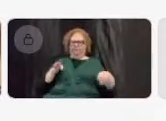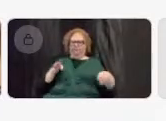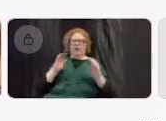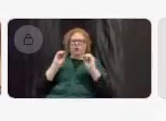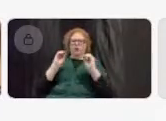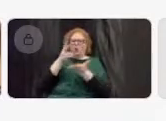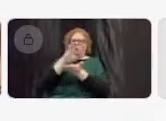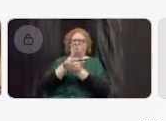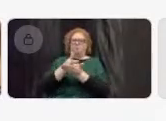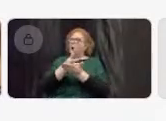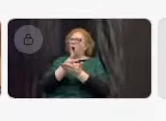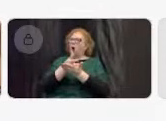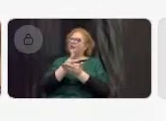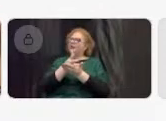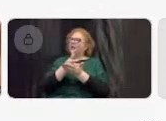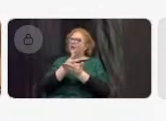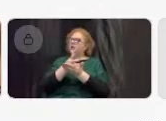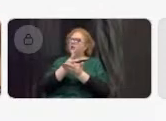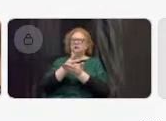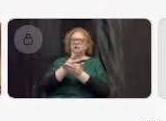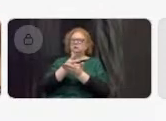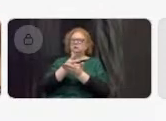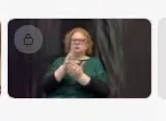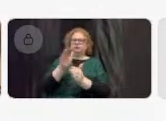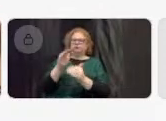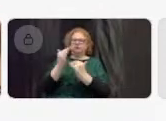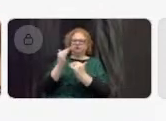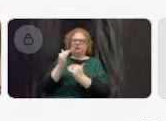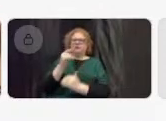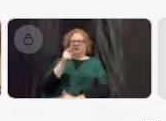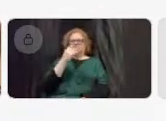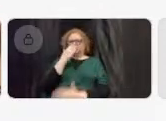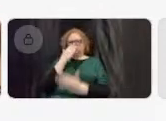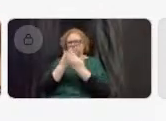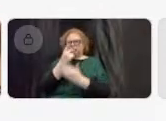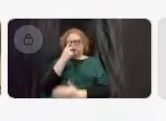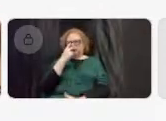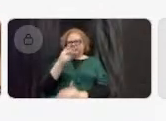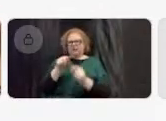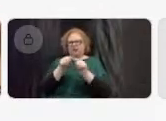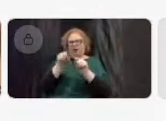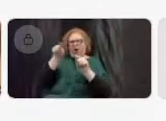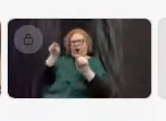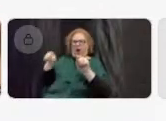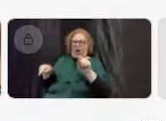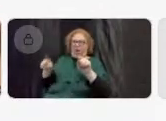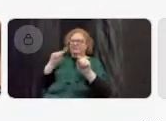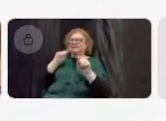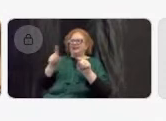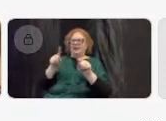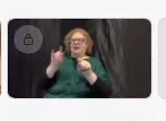So that's a good one there. And the firehouse is on the opposite side of the street there.